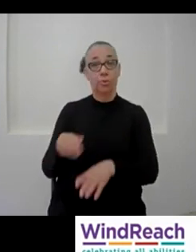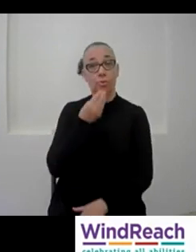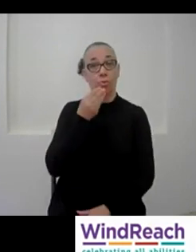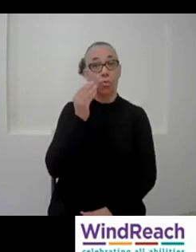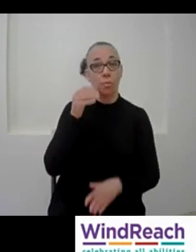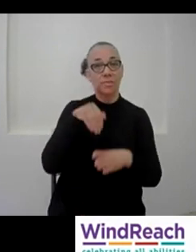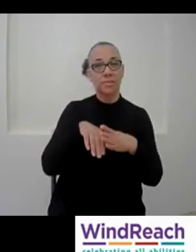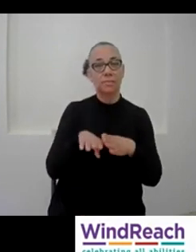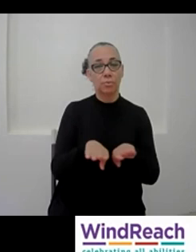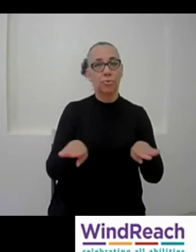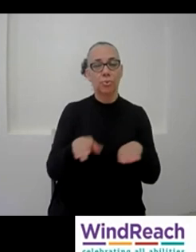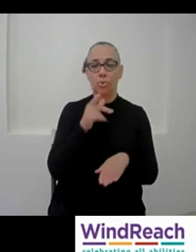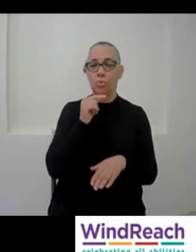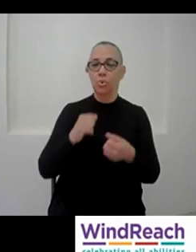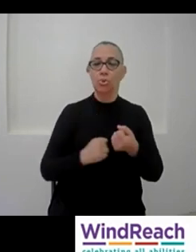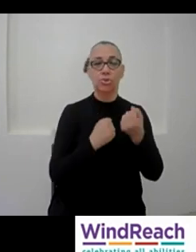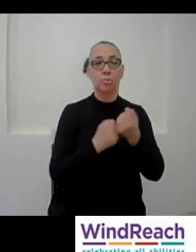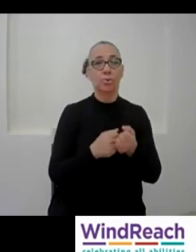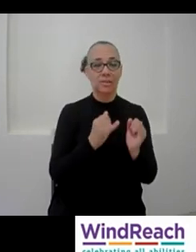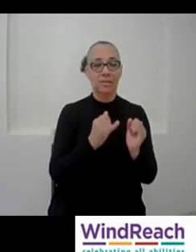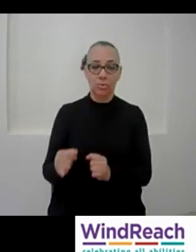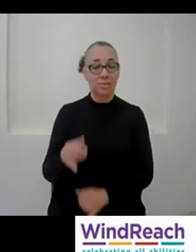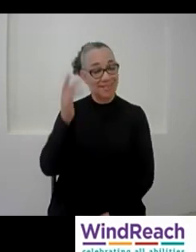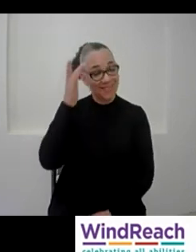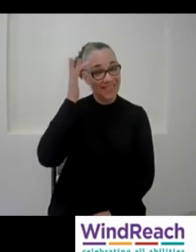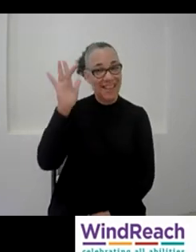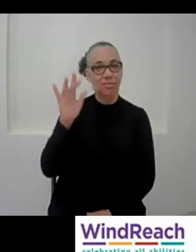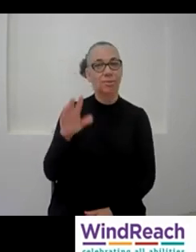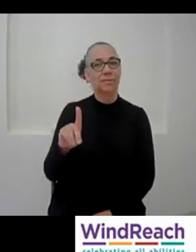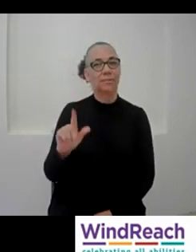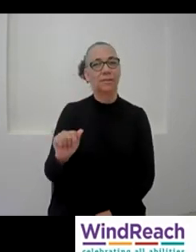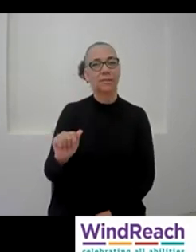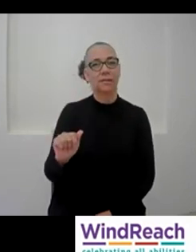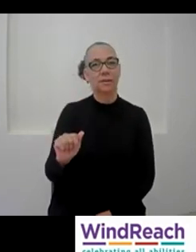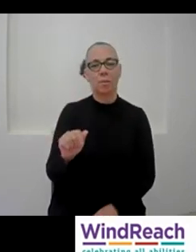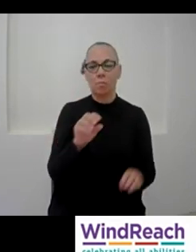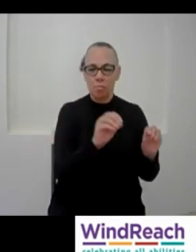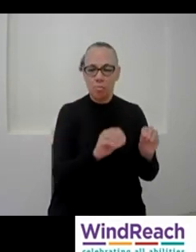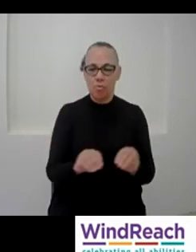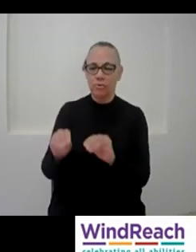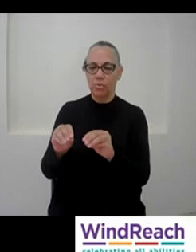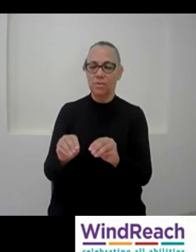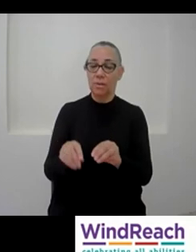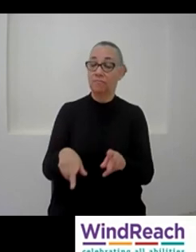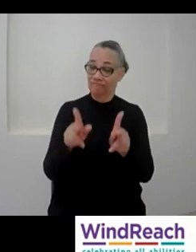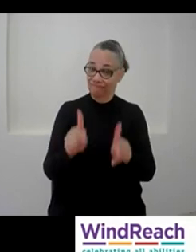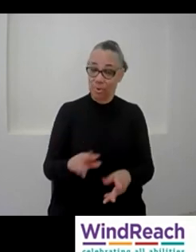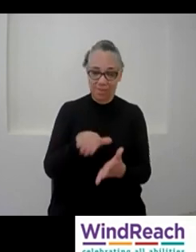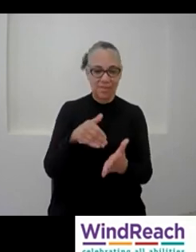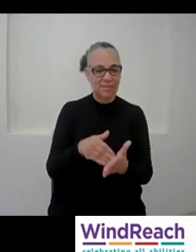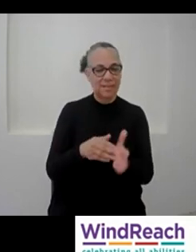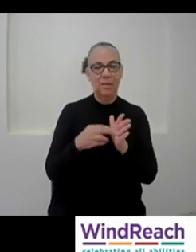support individuals with intellectual disabilities, moving towards these person-centered models, have you seen like